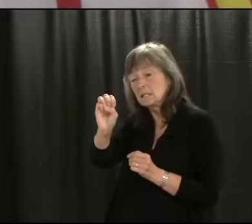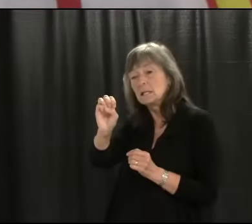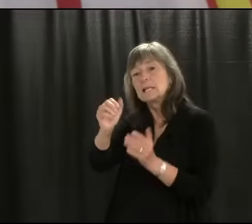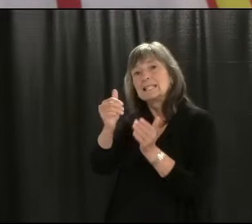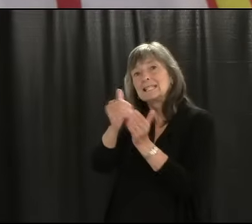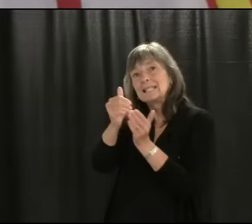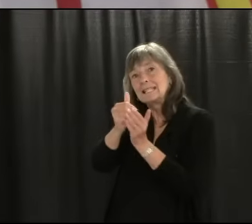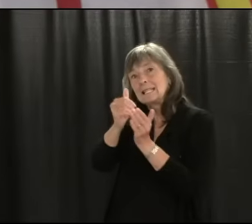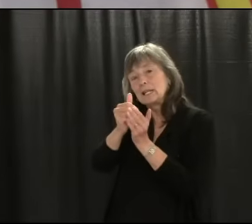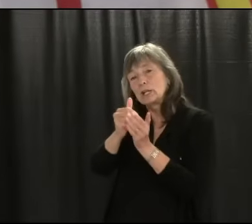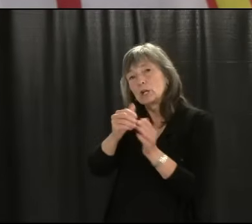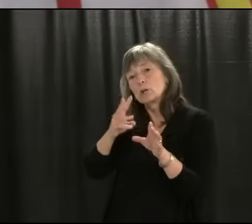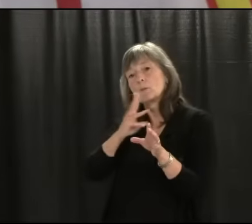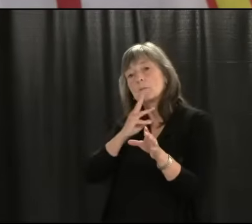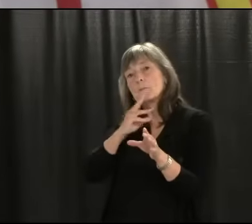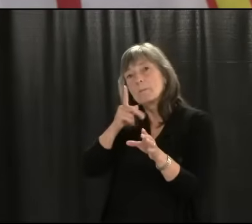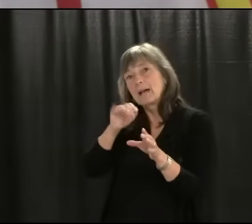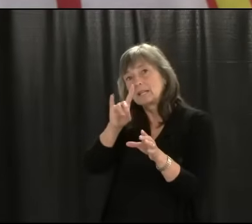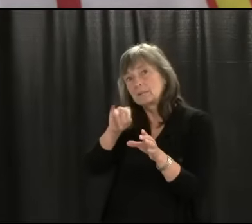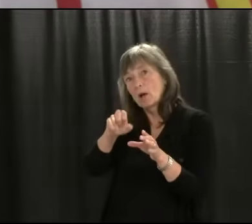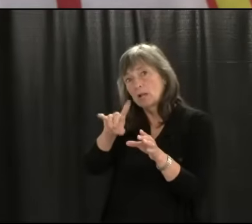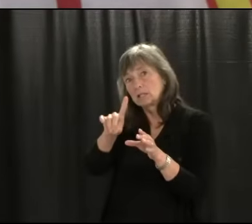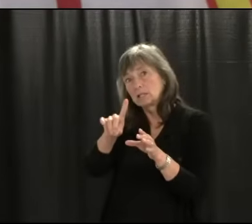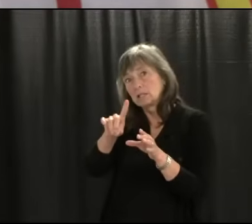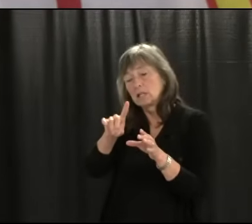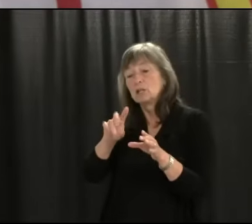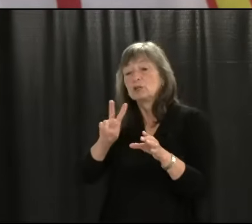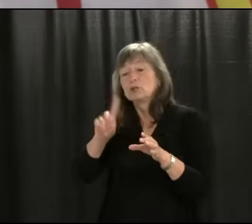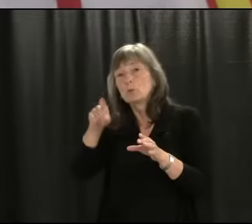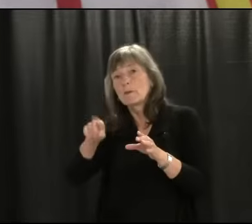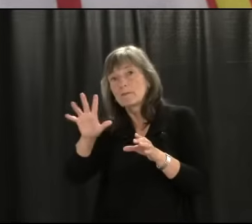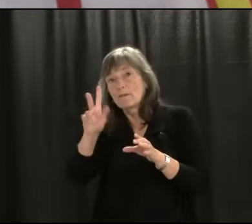Pond. So that would be the 200 hectares northeast of where the fire started.